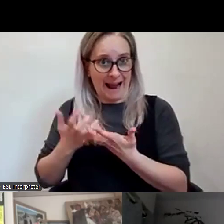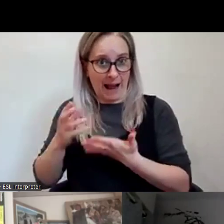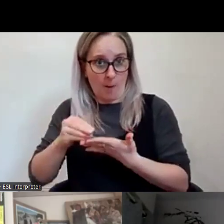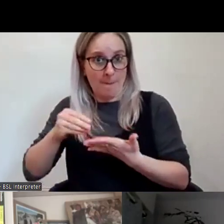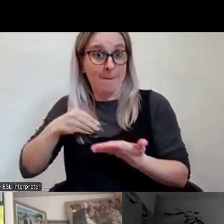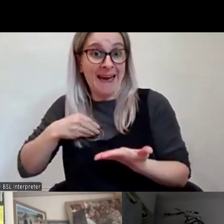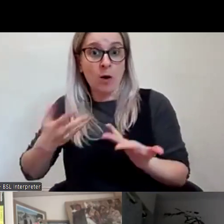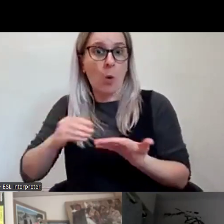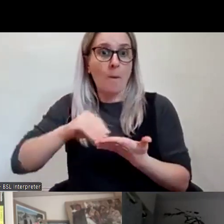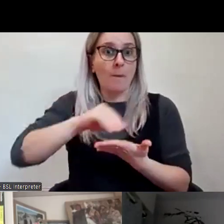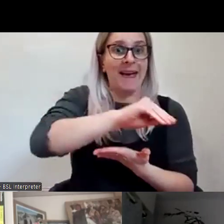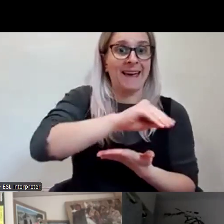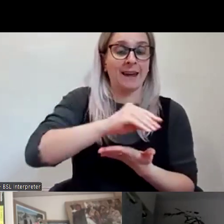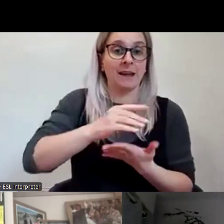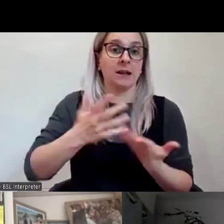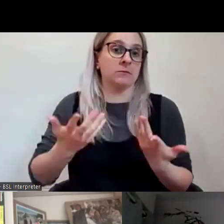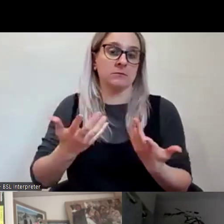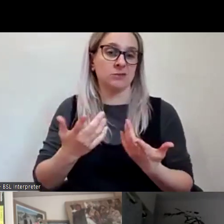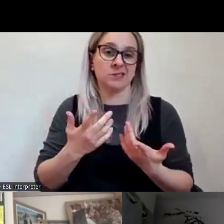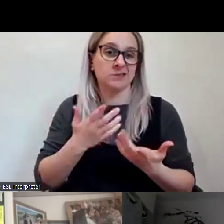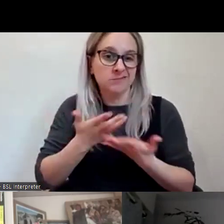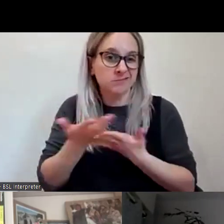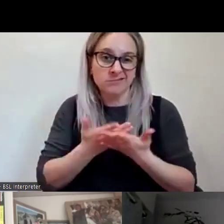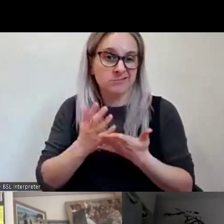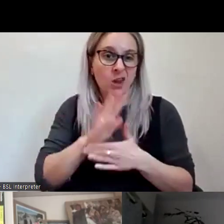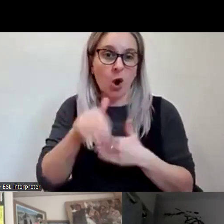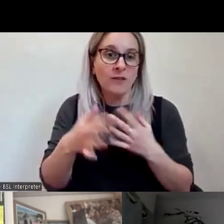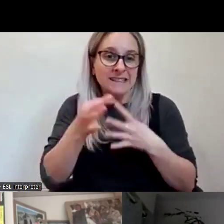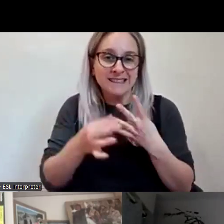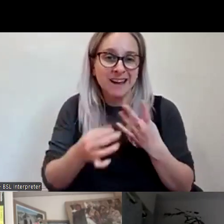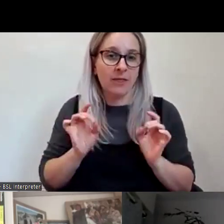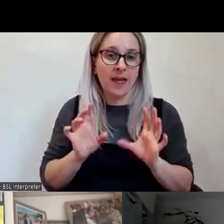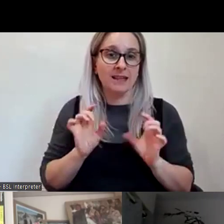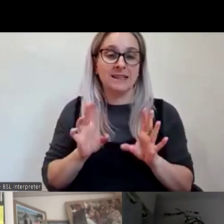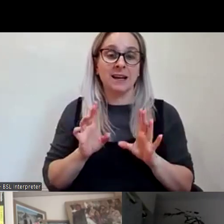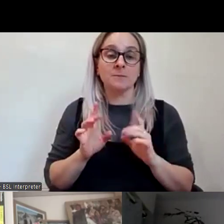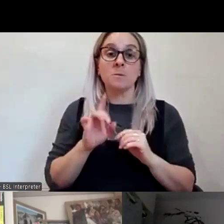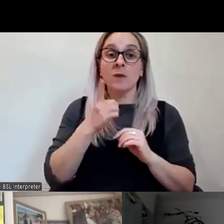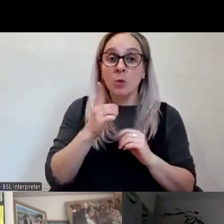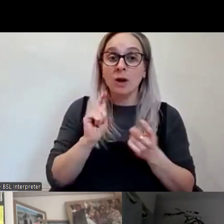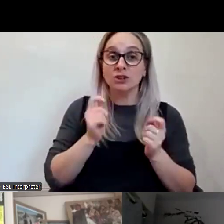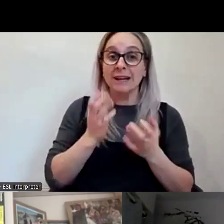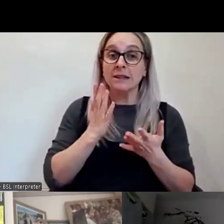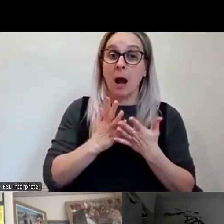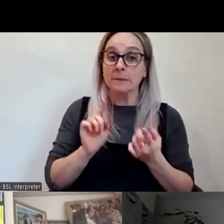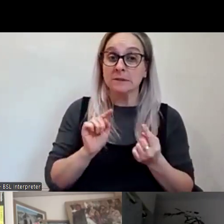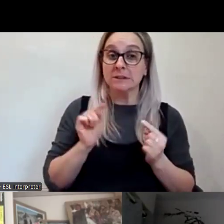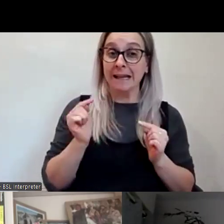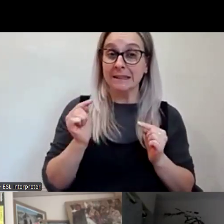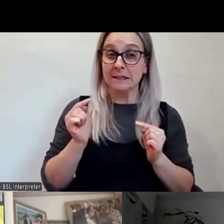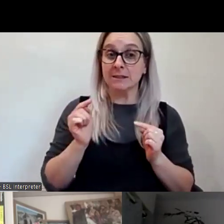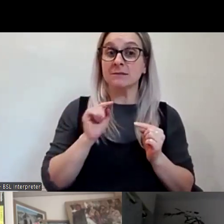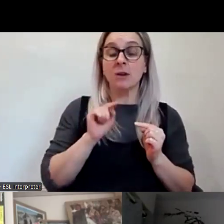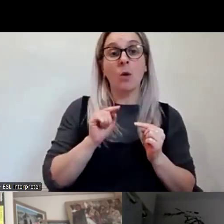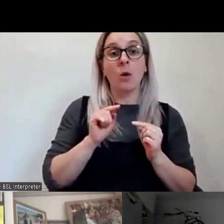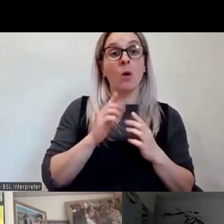as a freelancer or to your organisation. The only change which would be challenging is if you're working